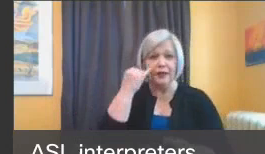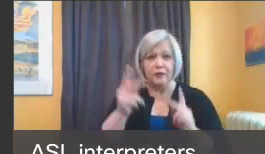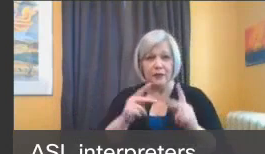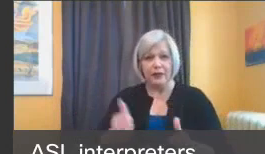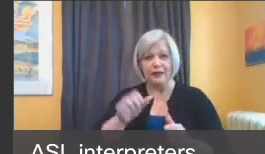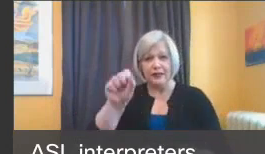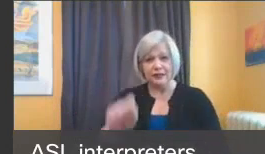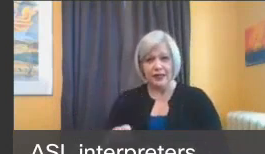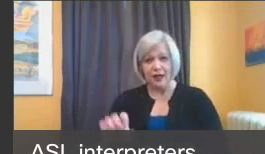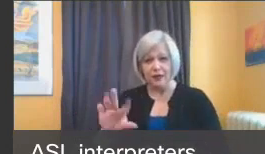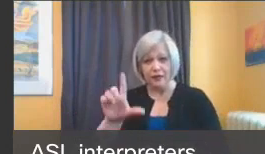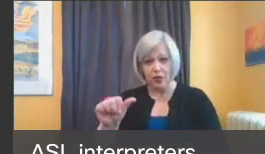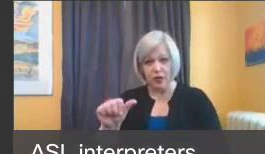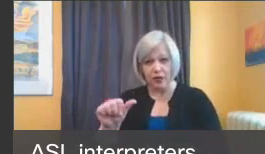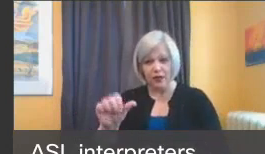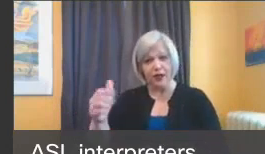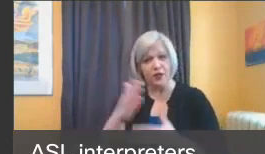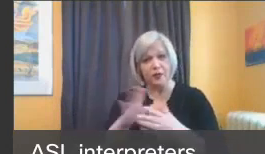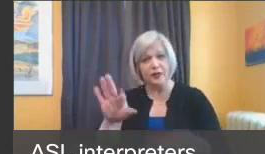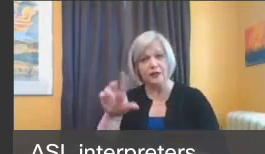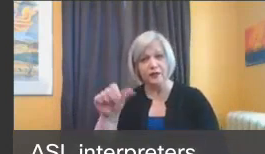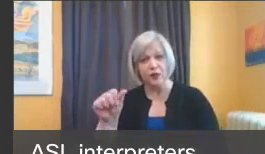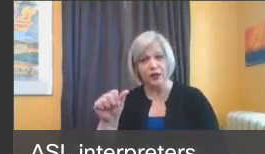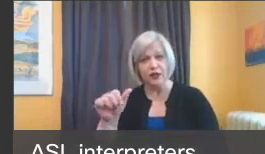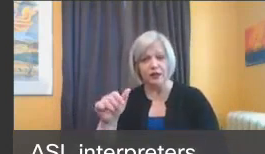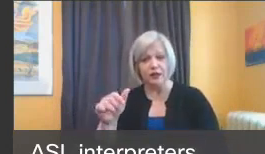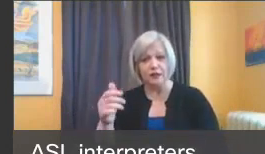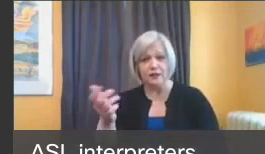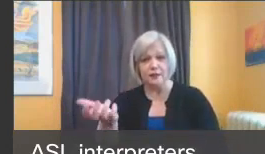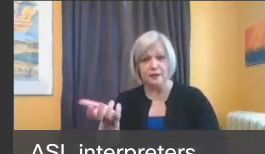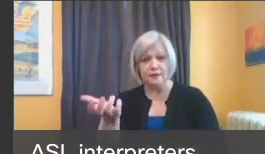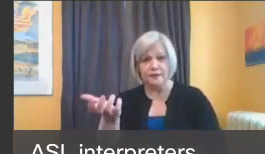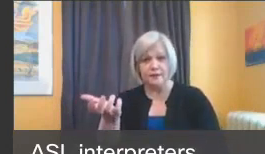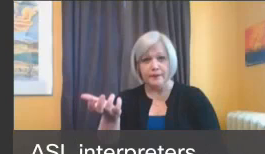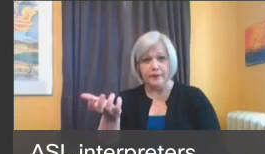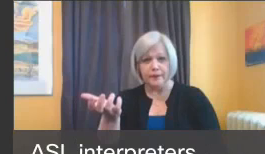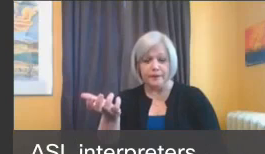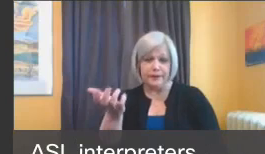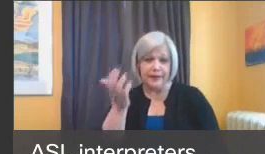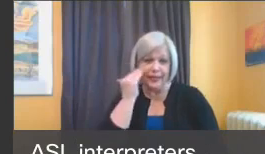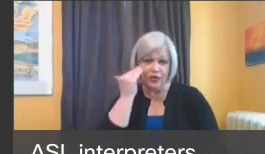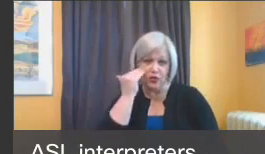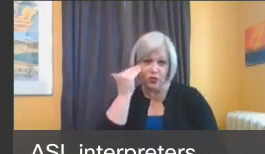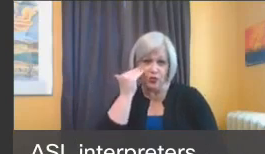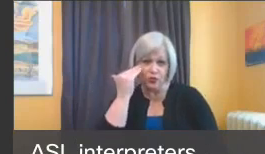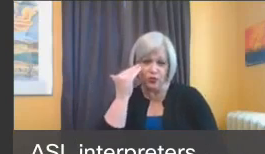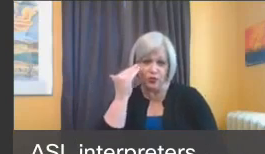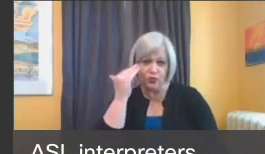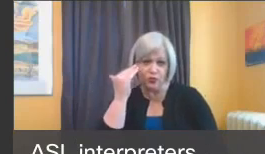South Florida, southern part of Florida, within that was well aware of why people would